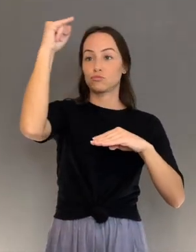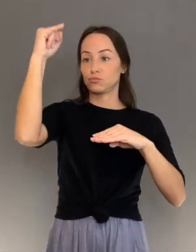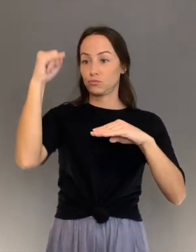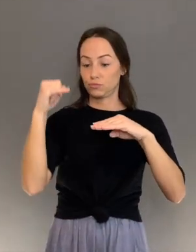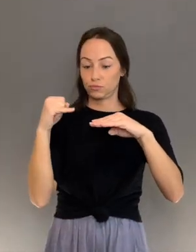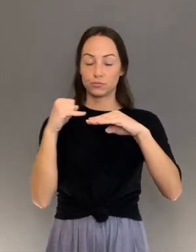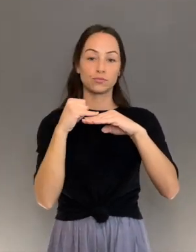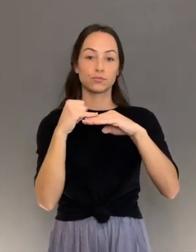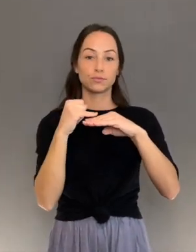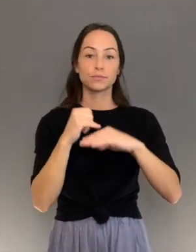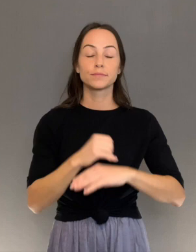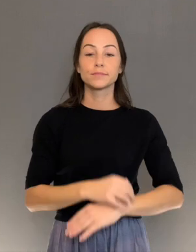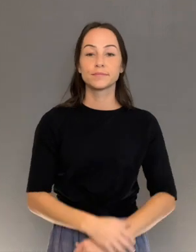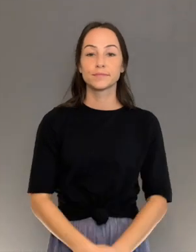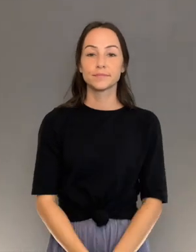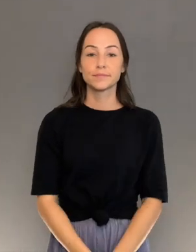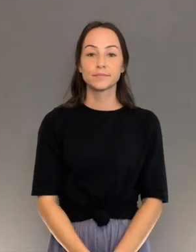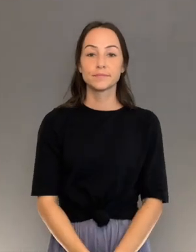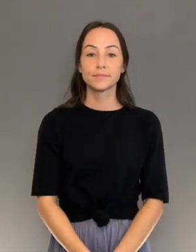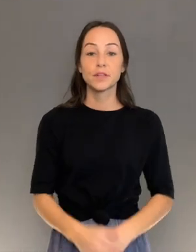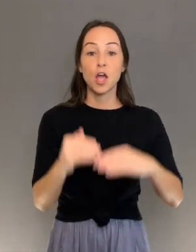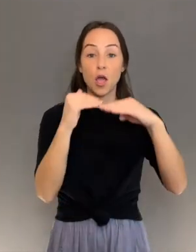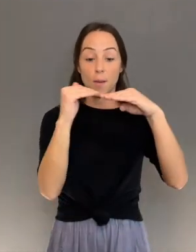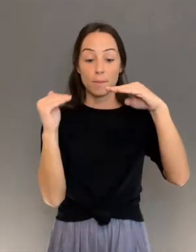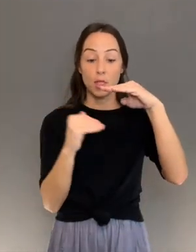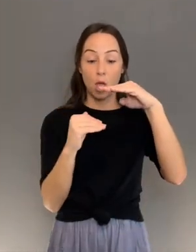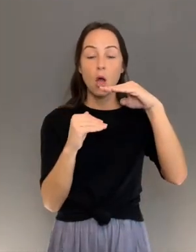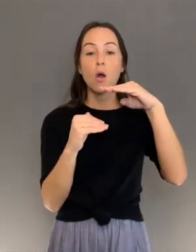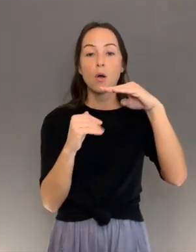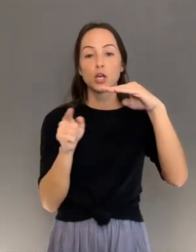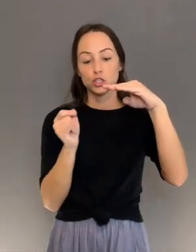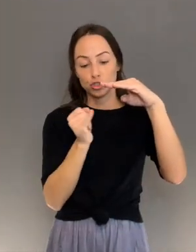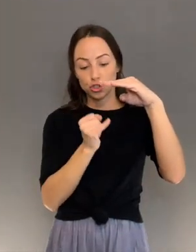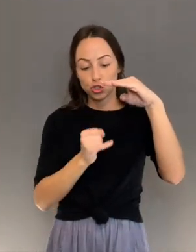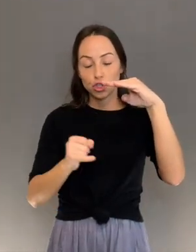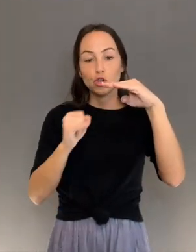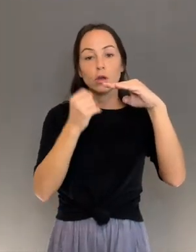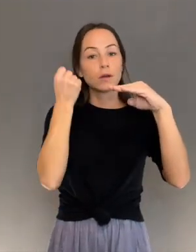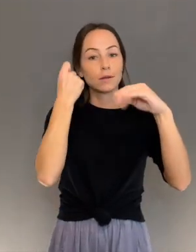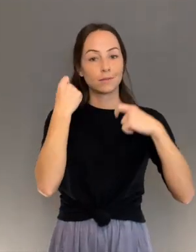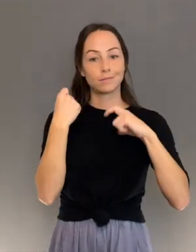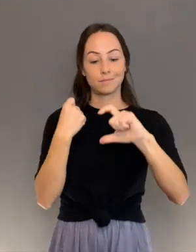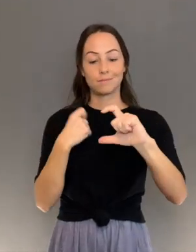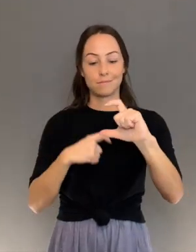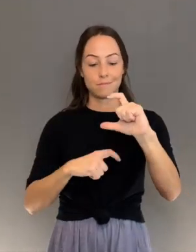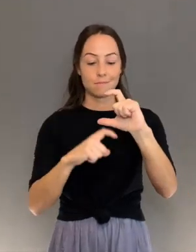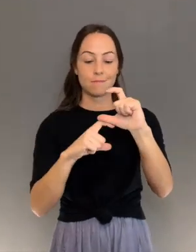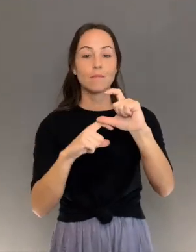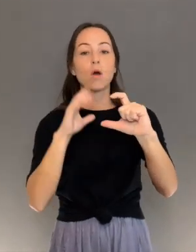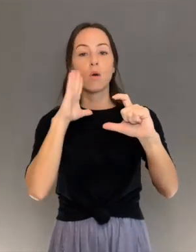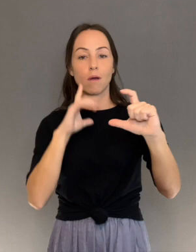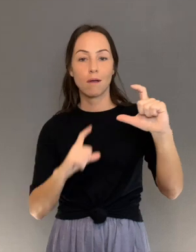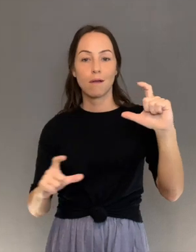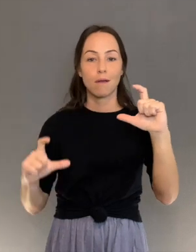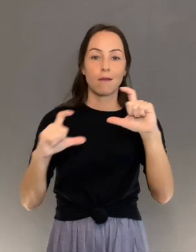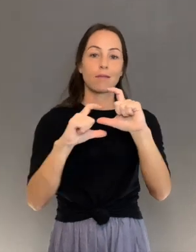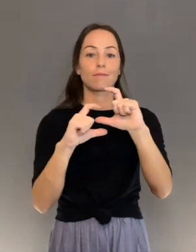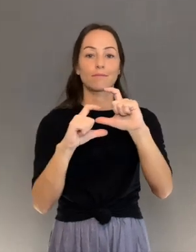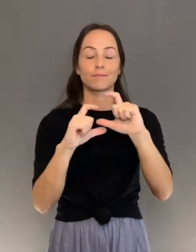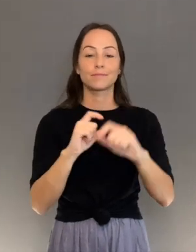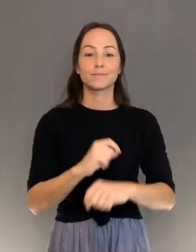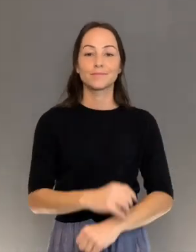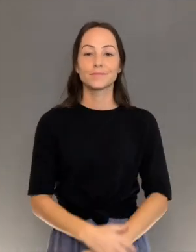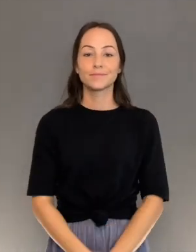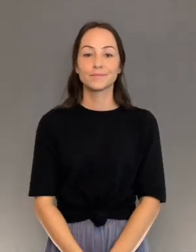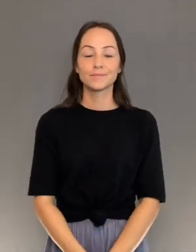of the top half of the paper, ending at the middle line. Below the middle line, draw a circle so half of it overlaps the oval